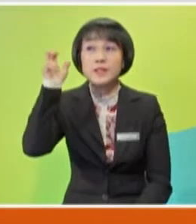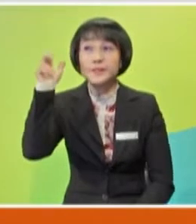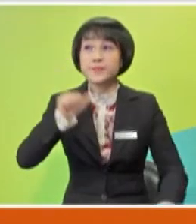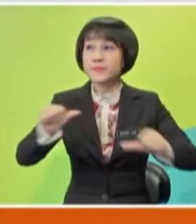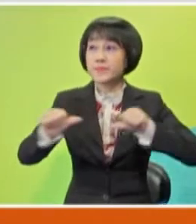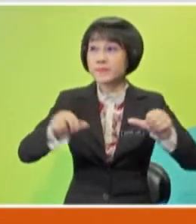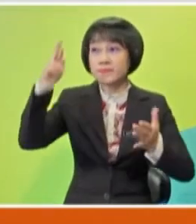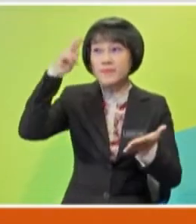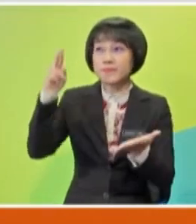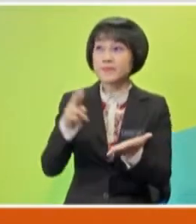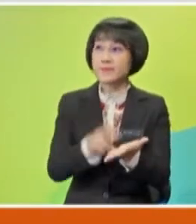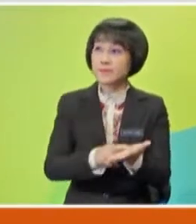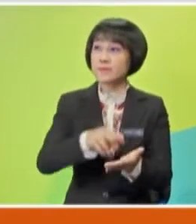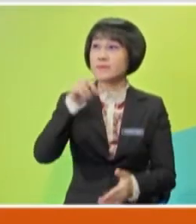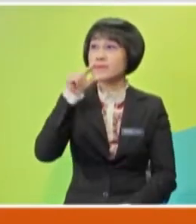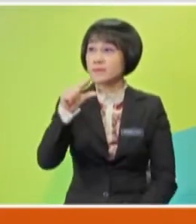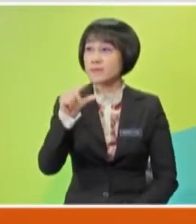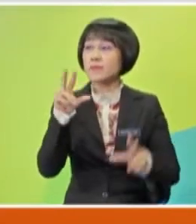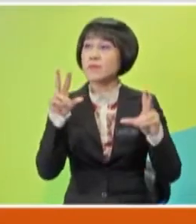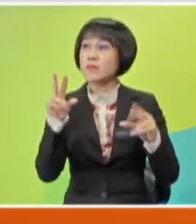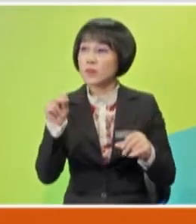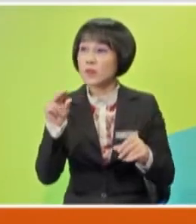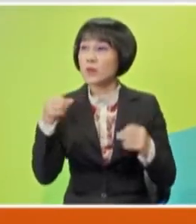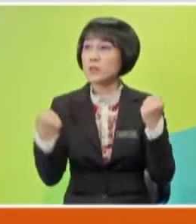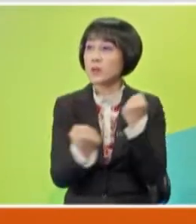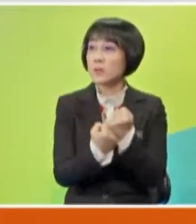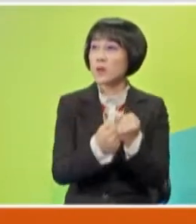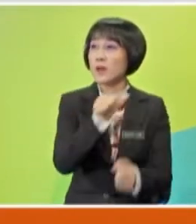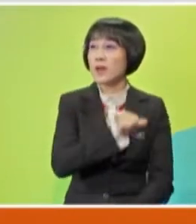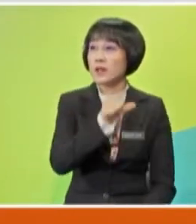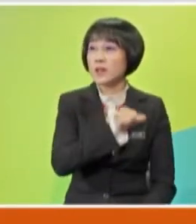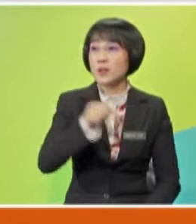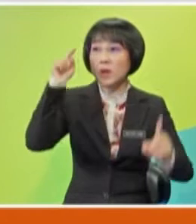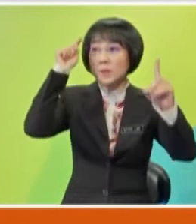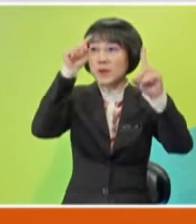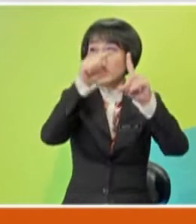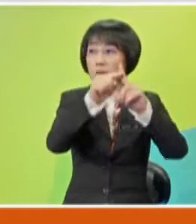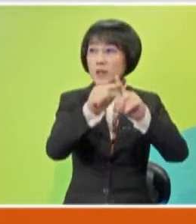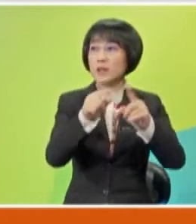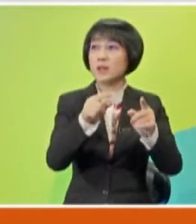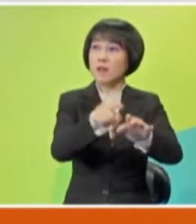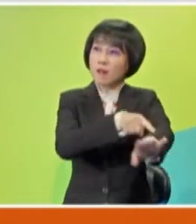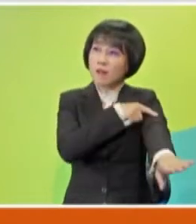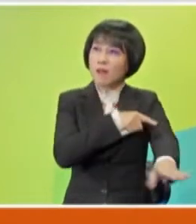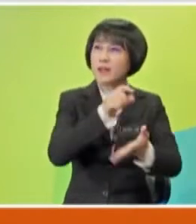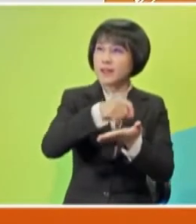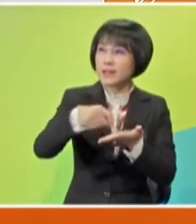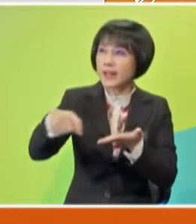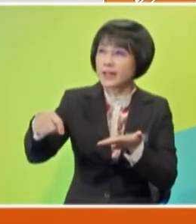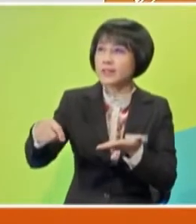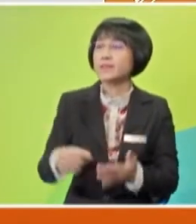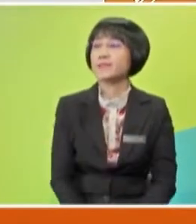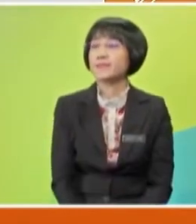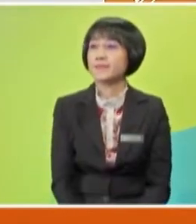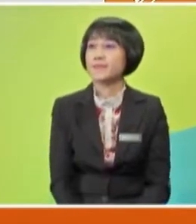little or no support, attitudes or opinion in longer text on an increased range of familiar topics. Okay. Now, we go on also to the